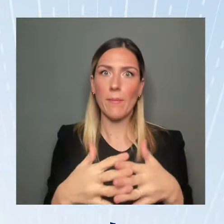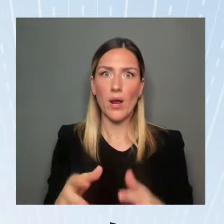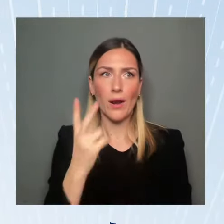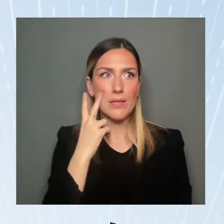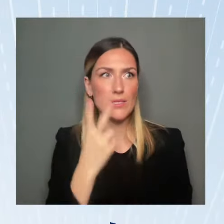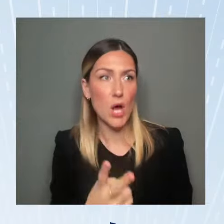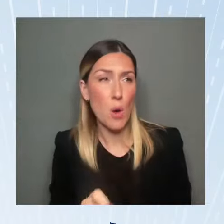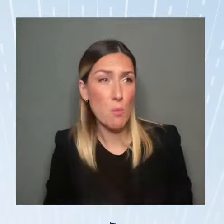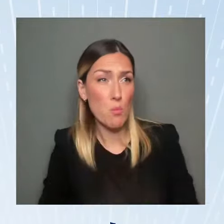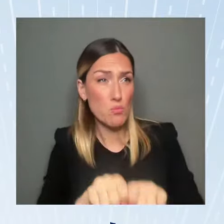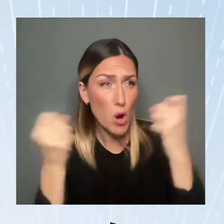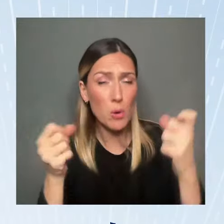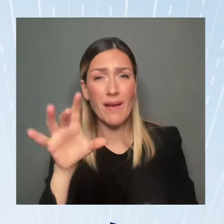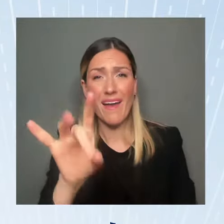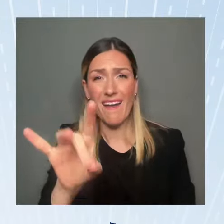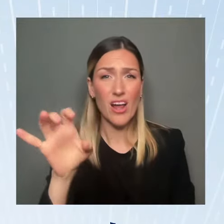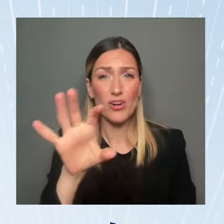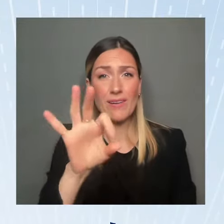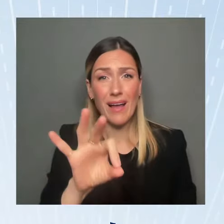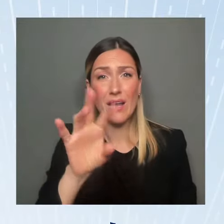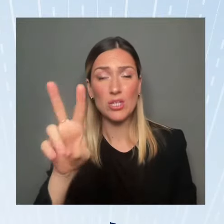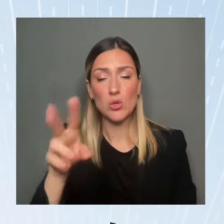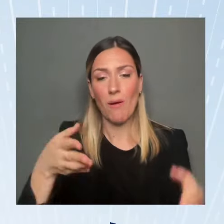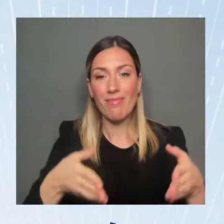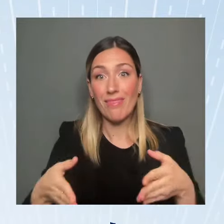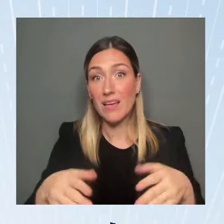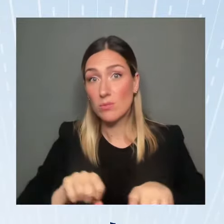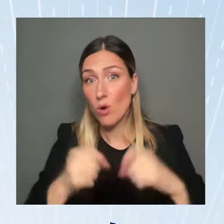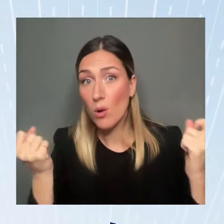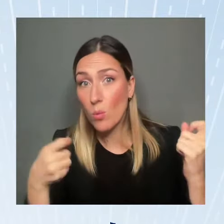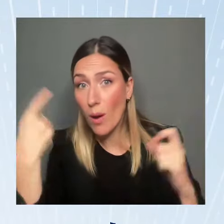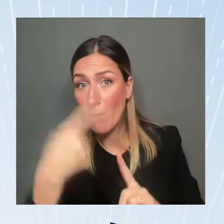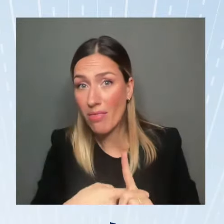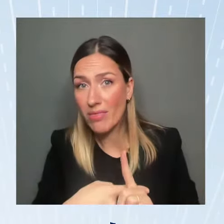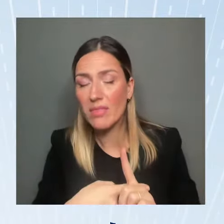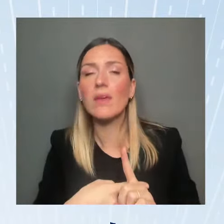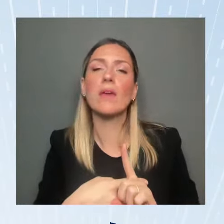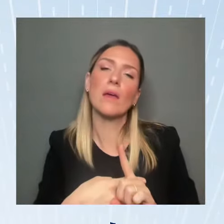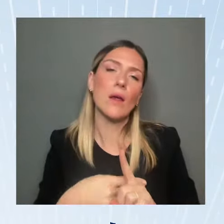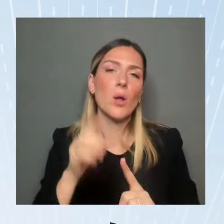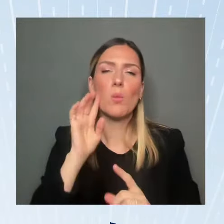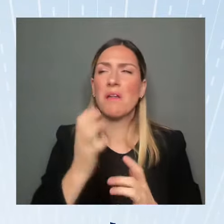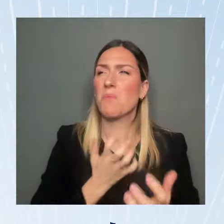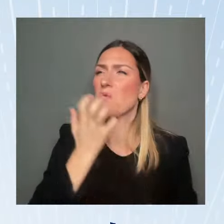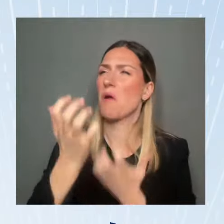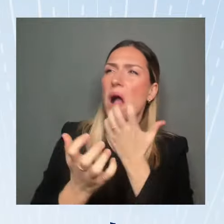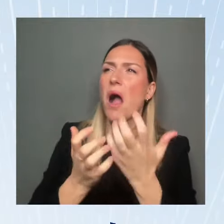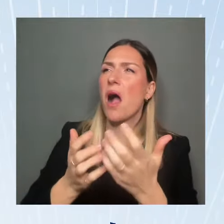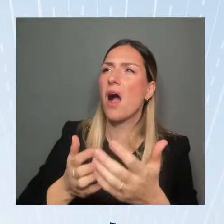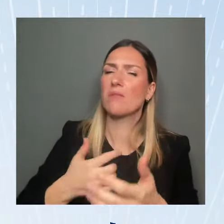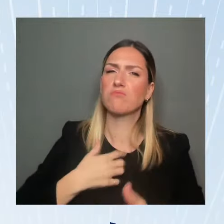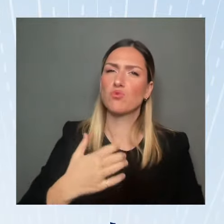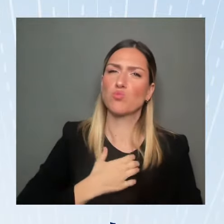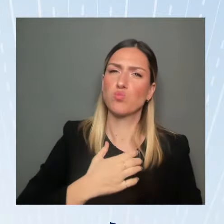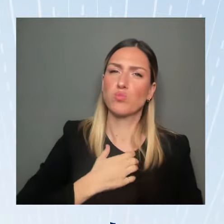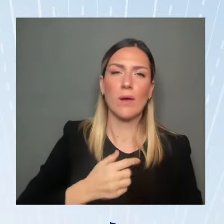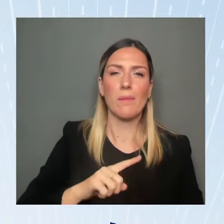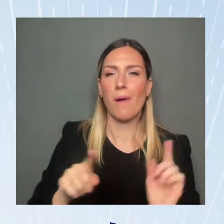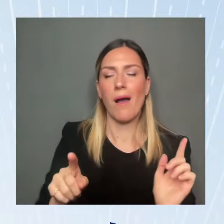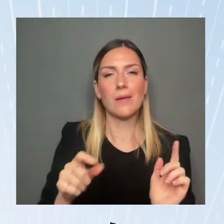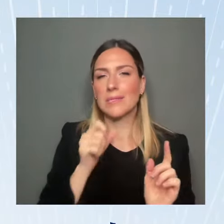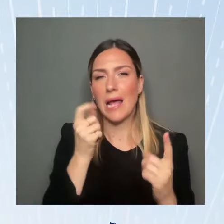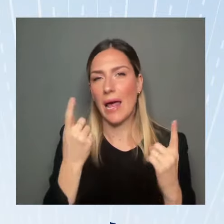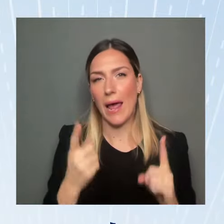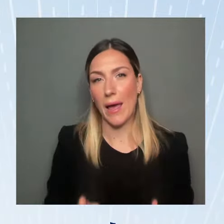broke 892 pairs of legs in a single month. There would be hue and cry, but there hasn't been. And so that